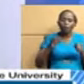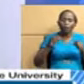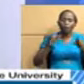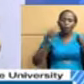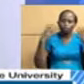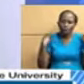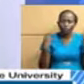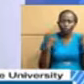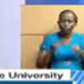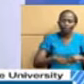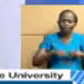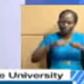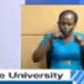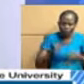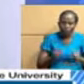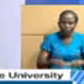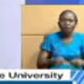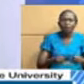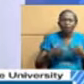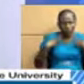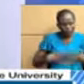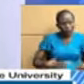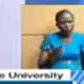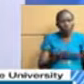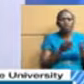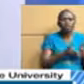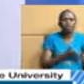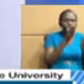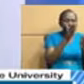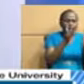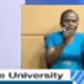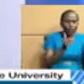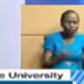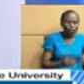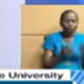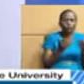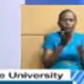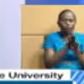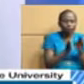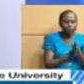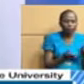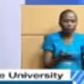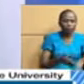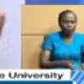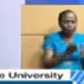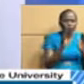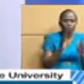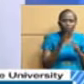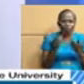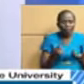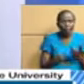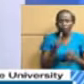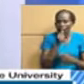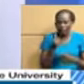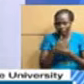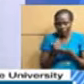should have the infrastructure, the technology, the workforce, and the resources, budgets, allocation, and the like, private sector